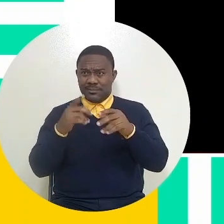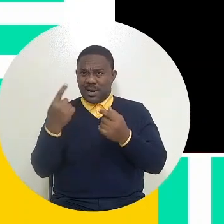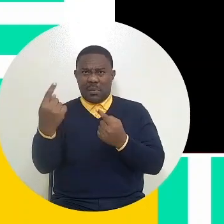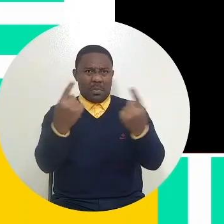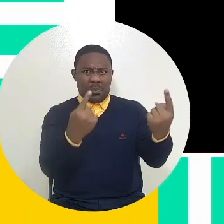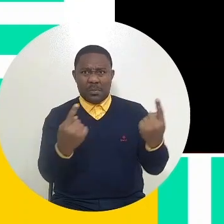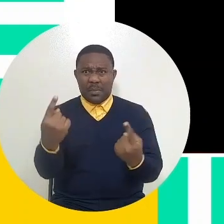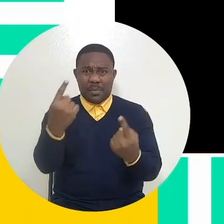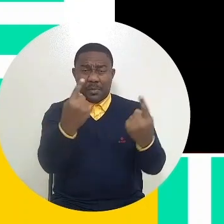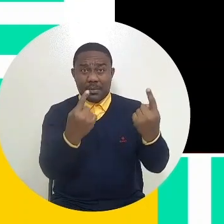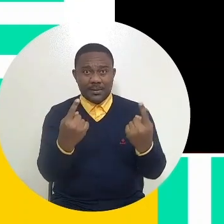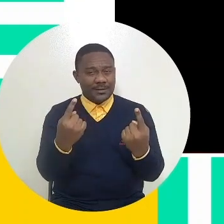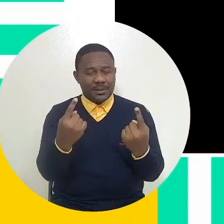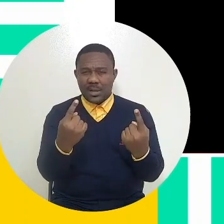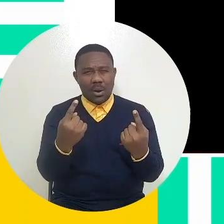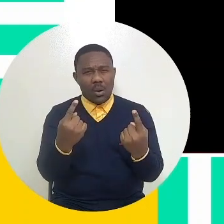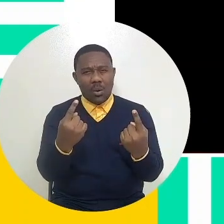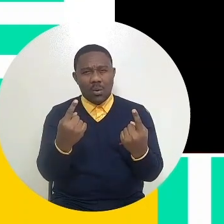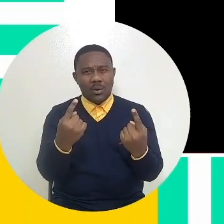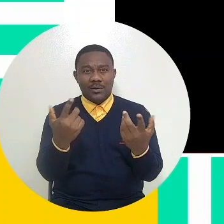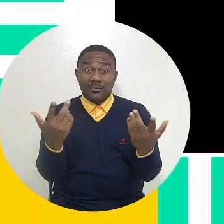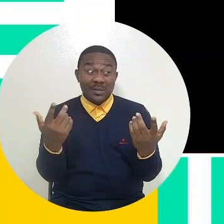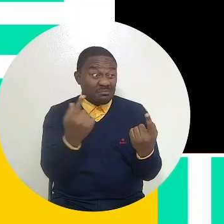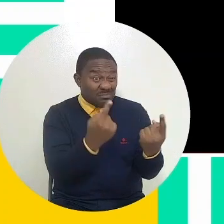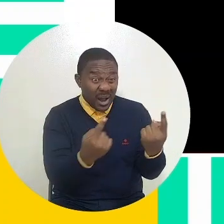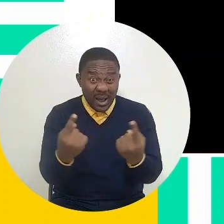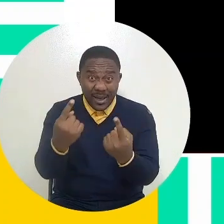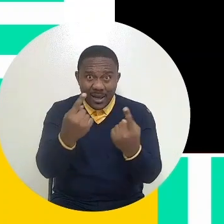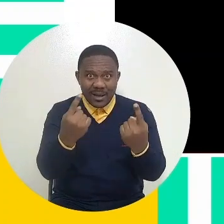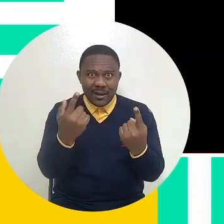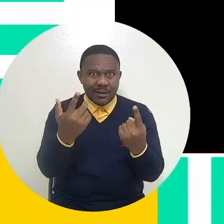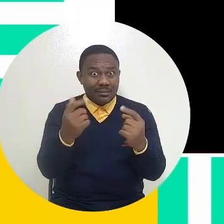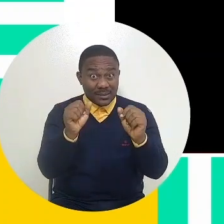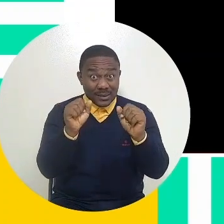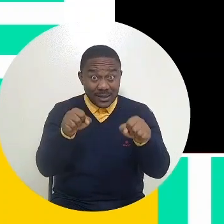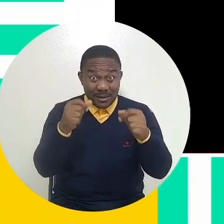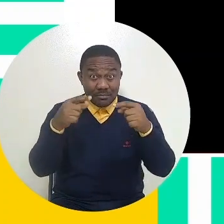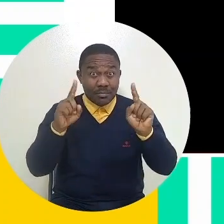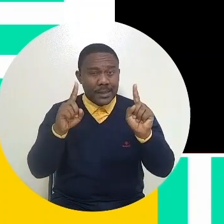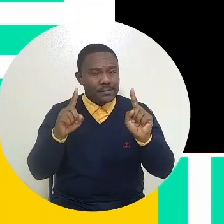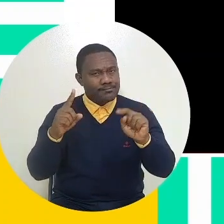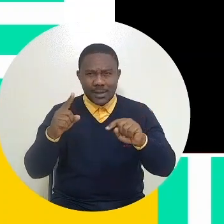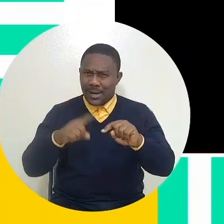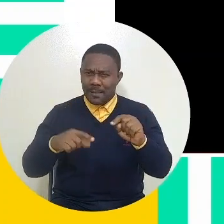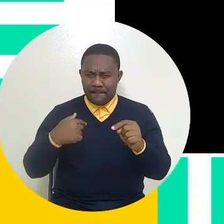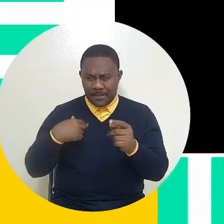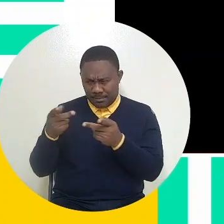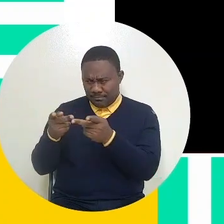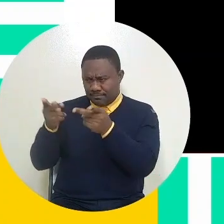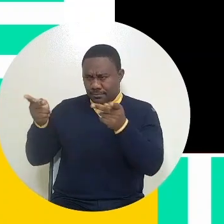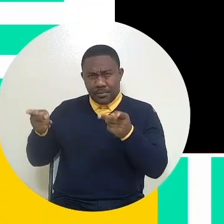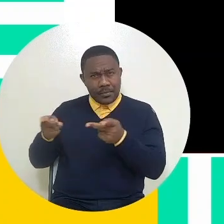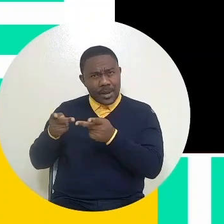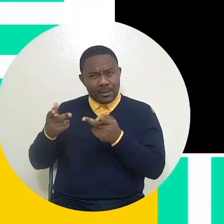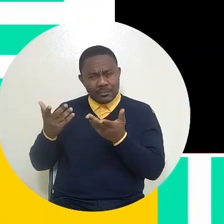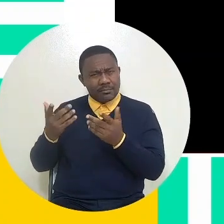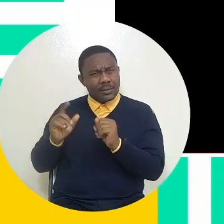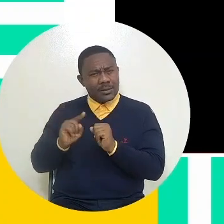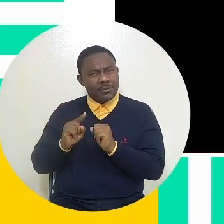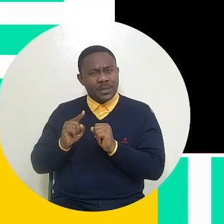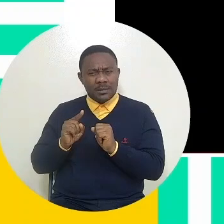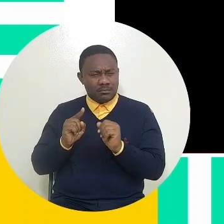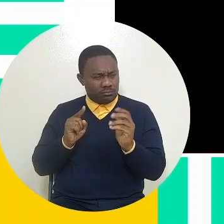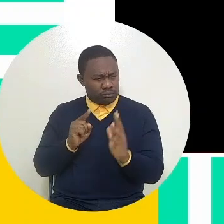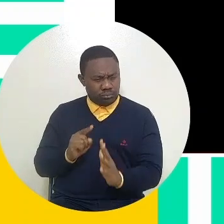one, two, three. If you are more than that, you become jack of all trades, master of none. So how do I position myself? How do I set myself apart